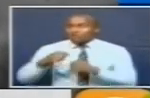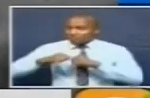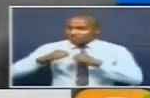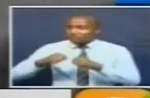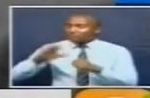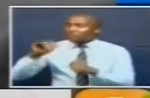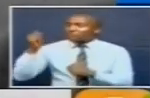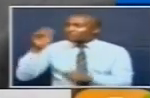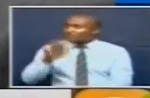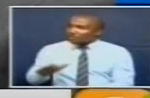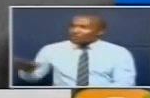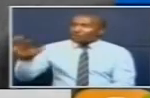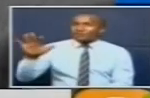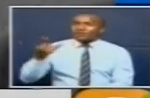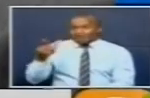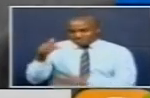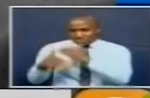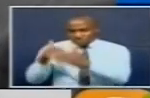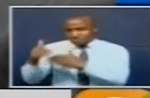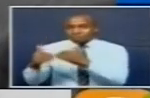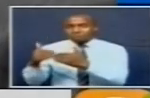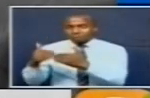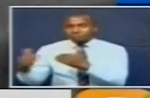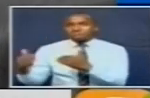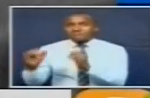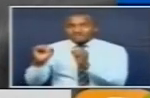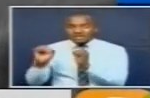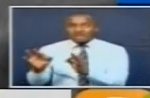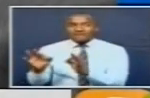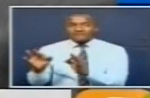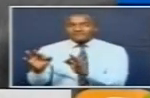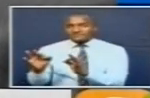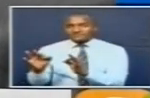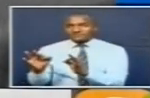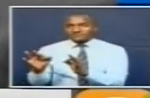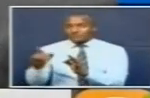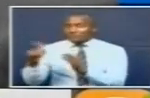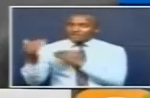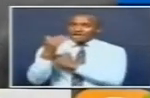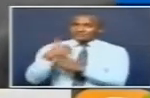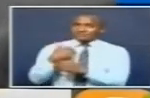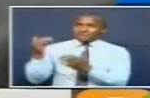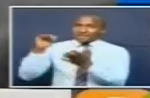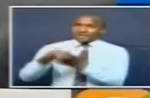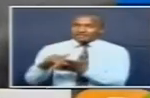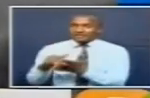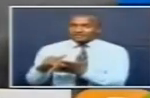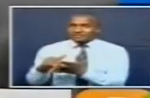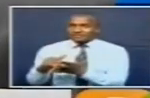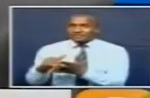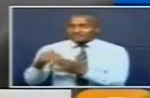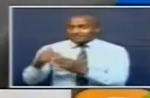across the country. That process is going on. So if you ask me that again, in the